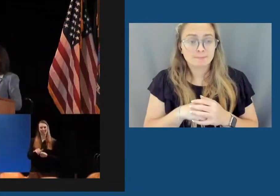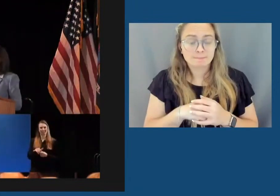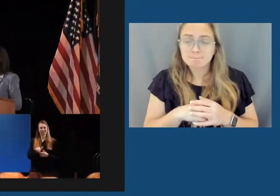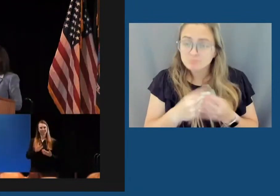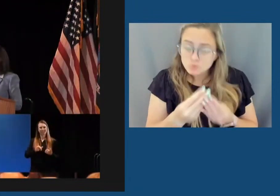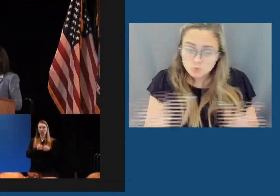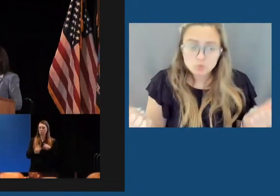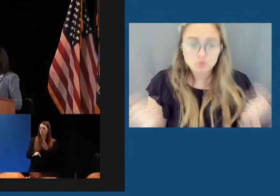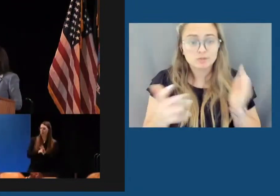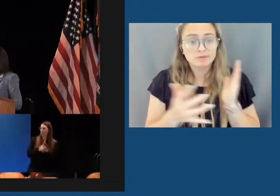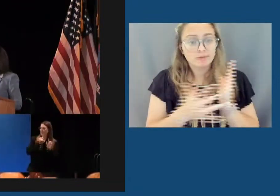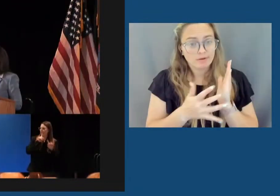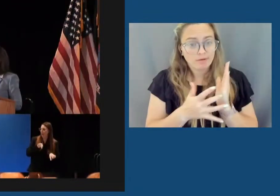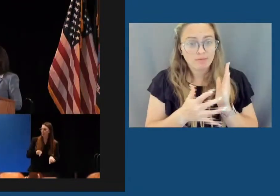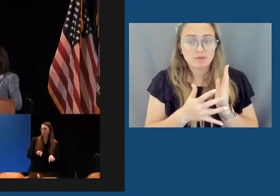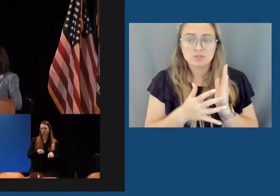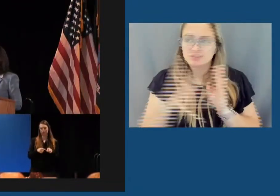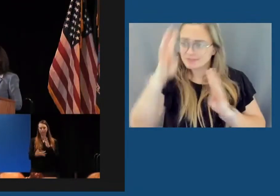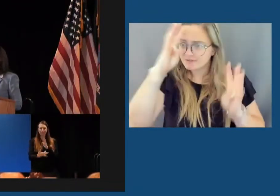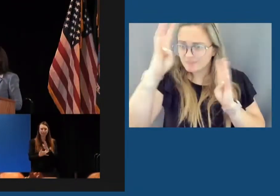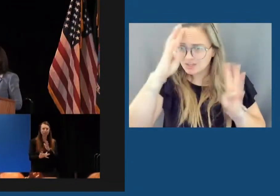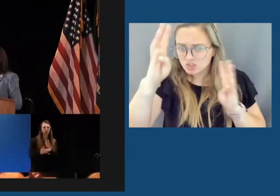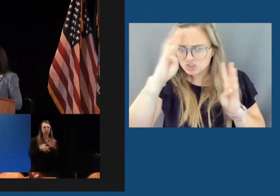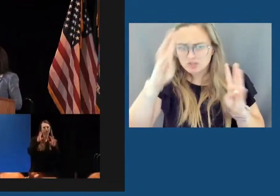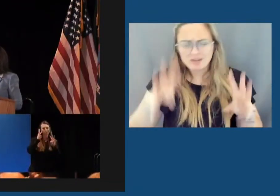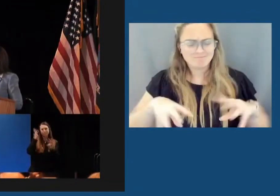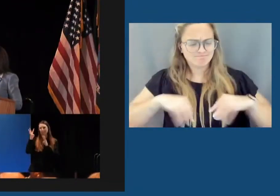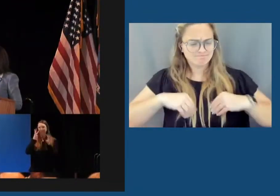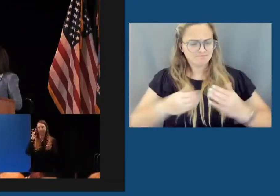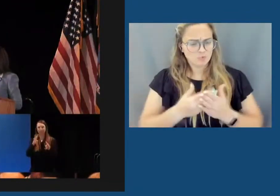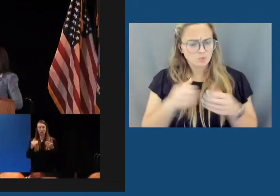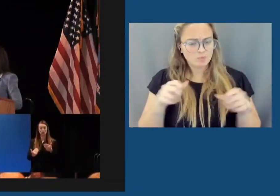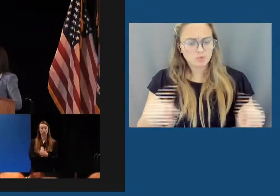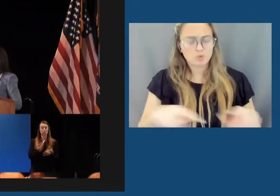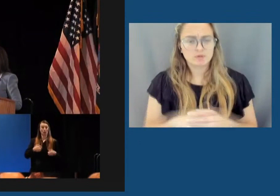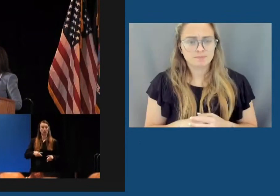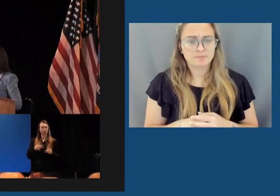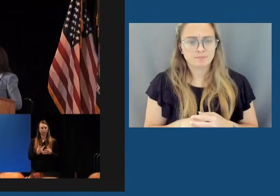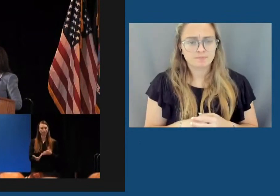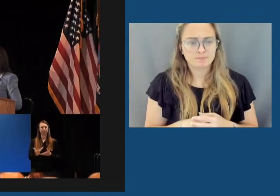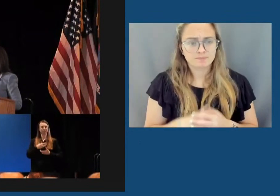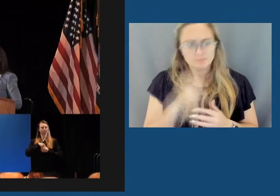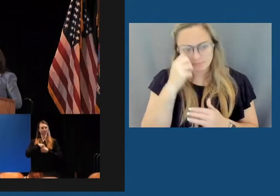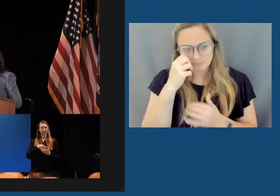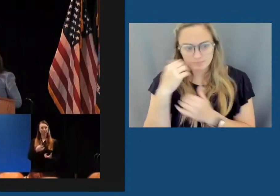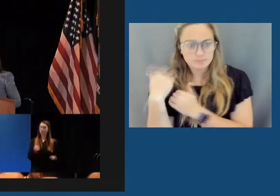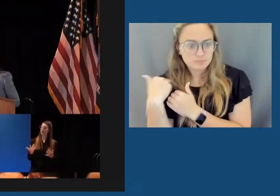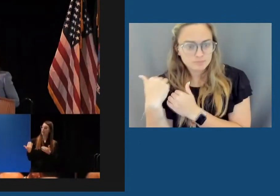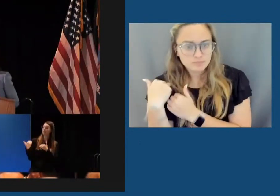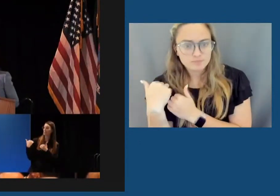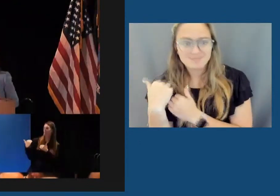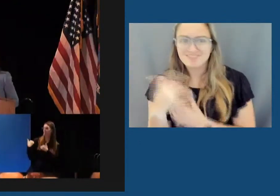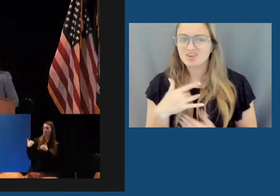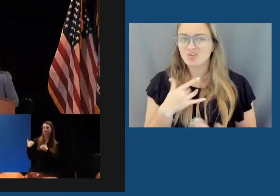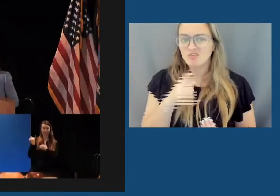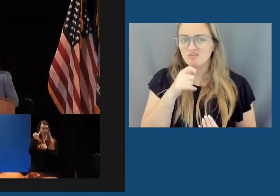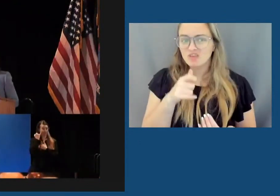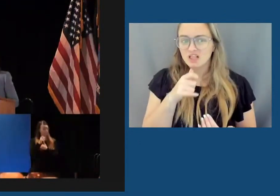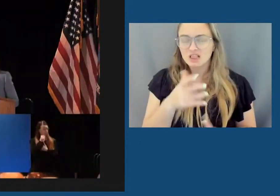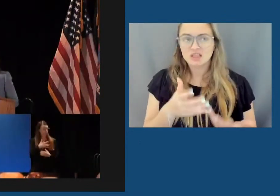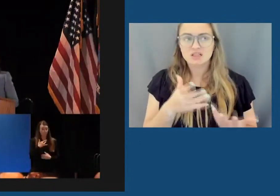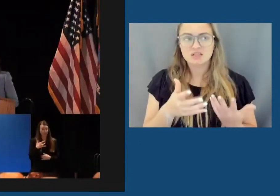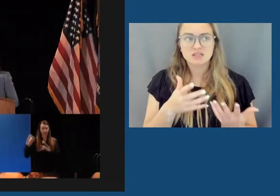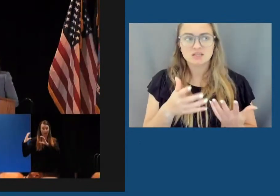the innovations, and embrace these new opportunities. So we have a lot of responsibility on our shoulders. If you didn't feel it, I just put it on yours. It's